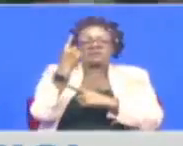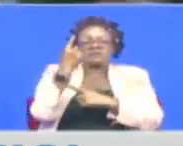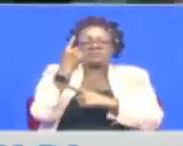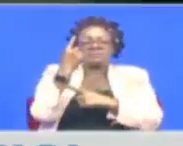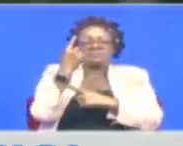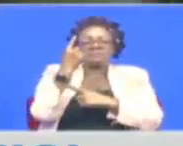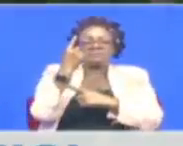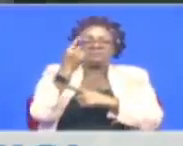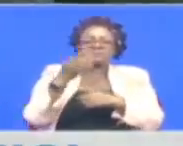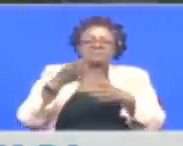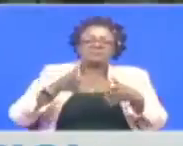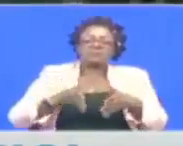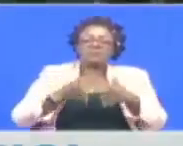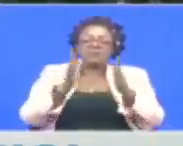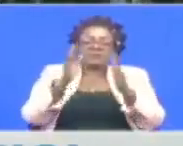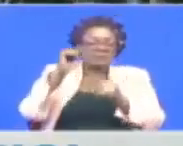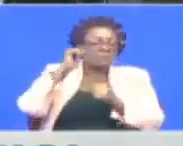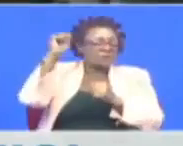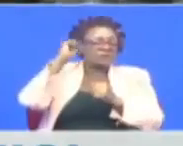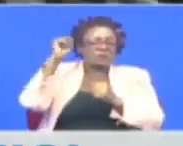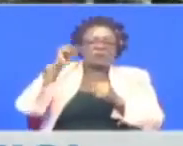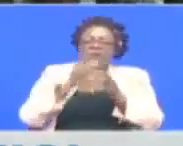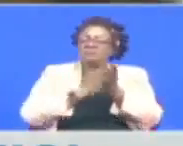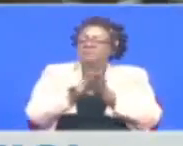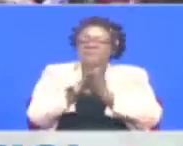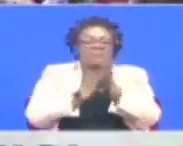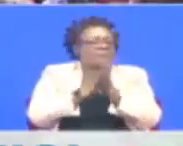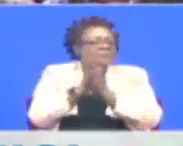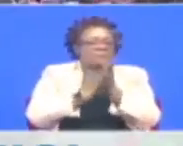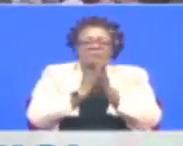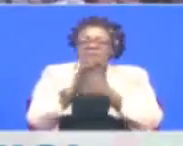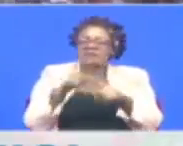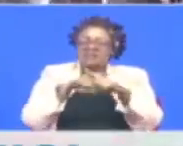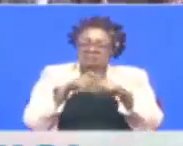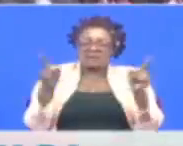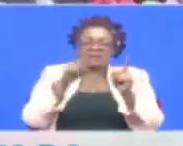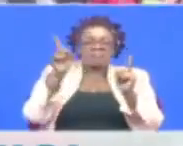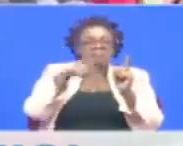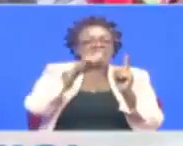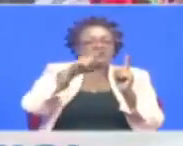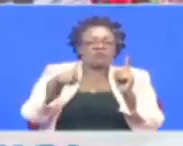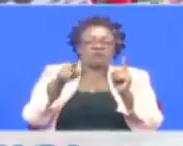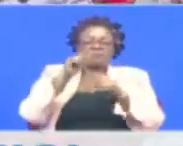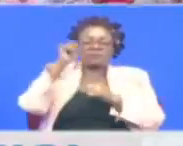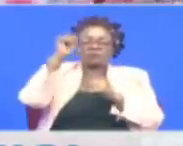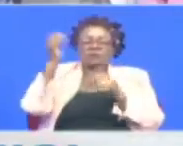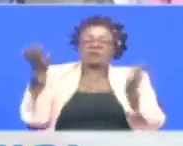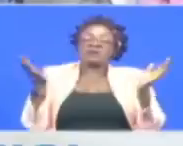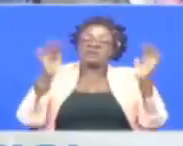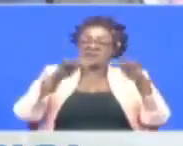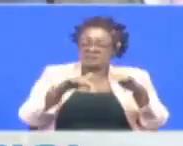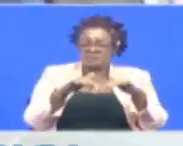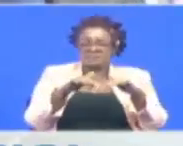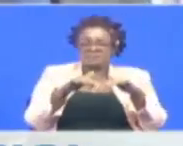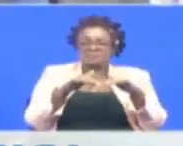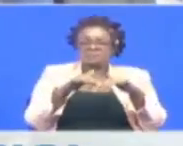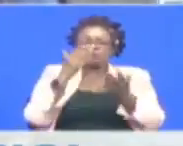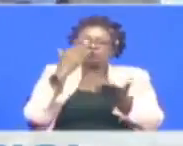roadside political rallies are gaining momentum too, despite the banning of political gatherings to combat the spread